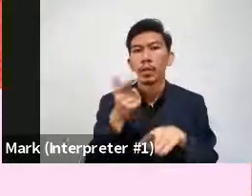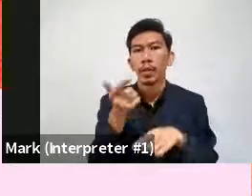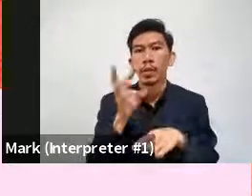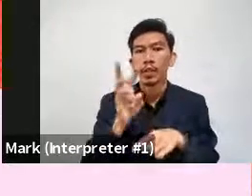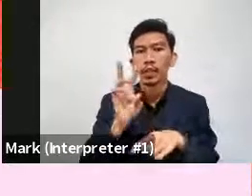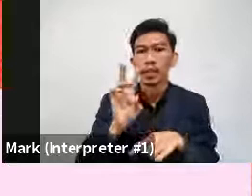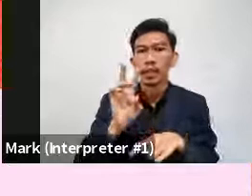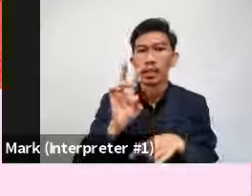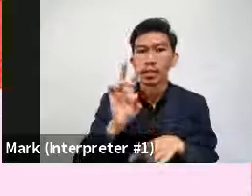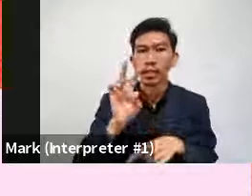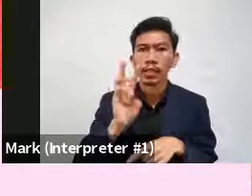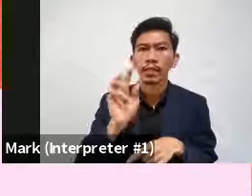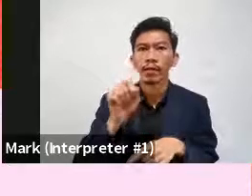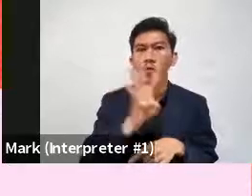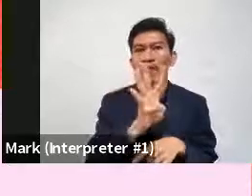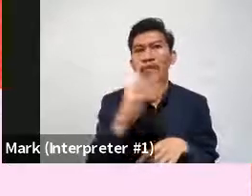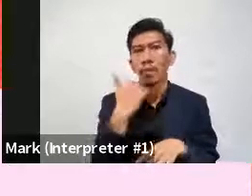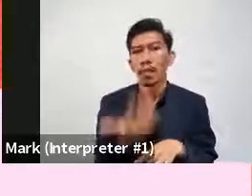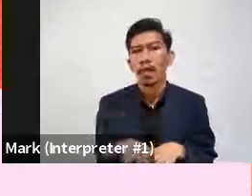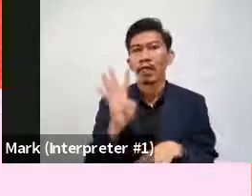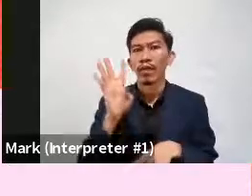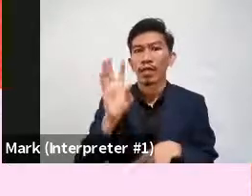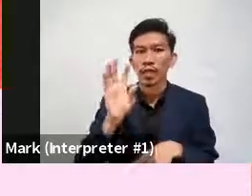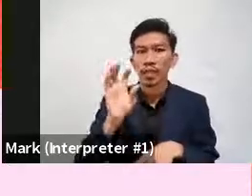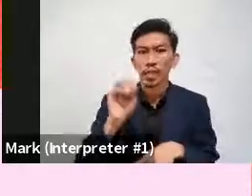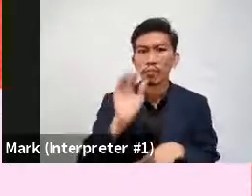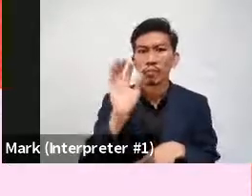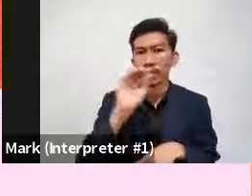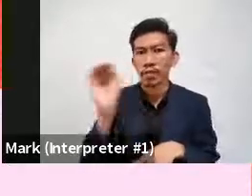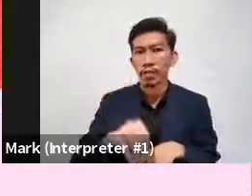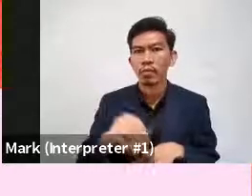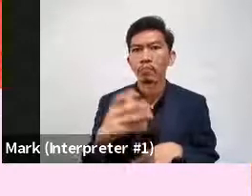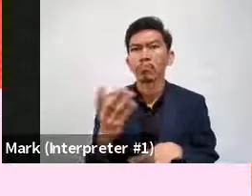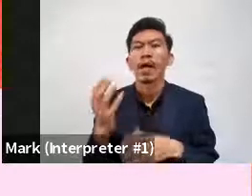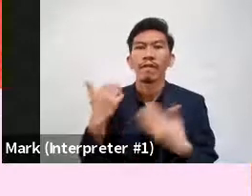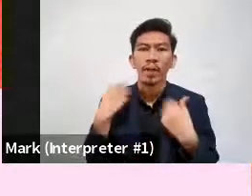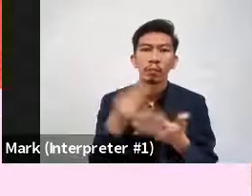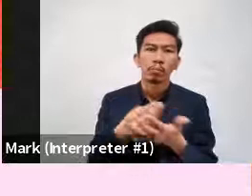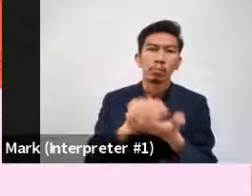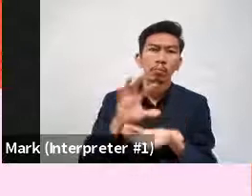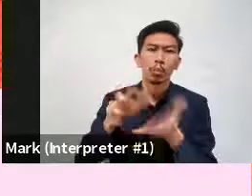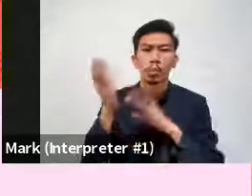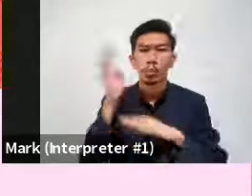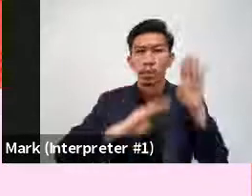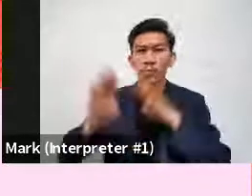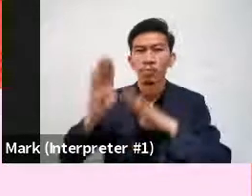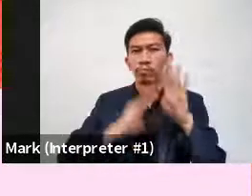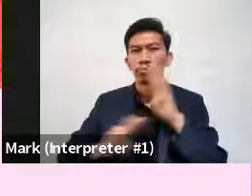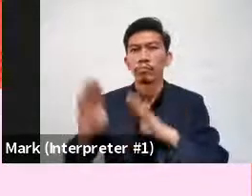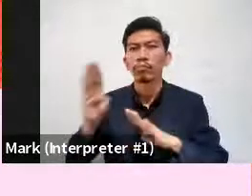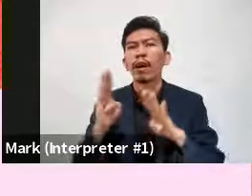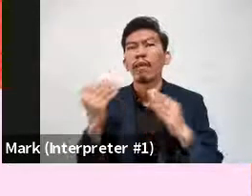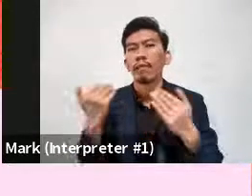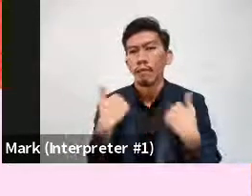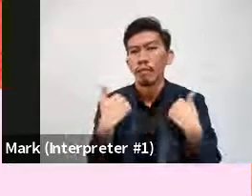40.6% experienced financial catastrophe. Cancer illness posed a significant economic burden.